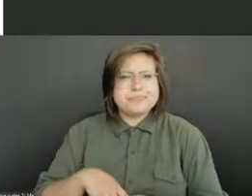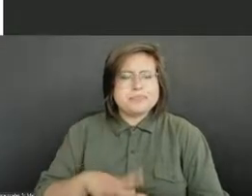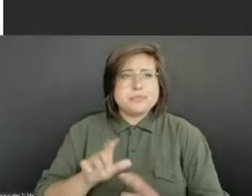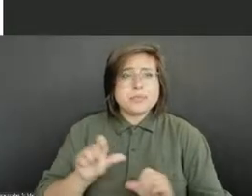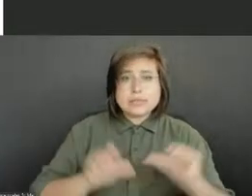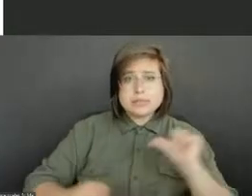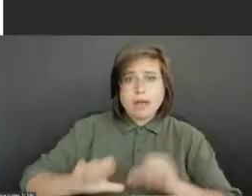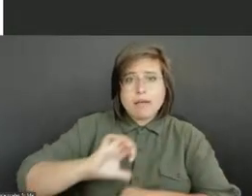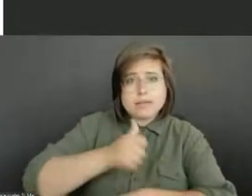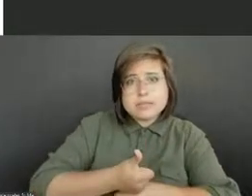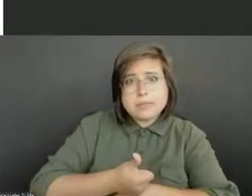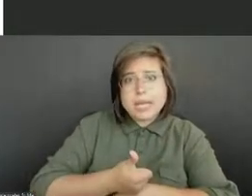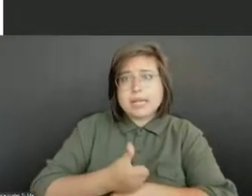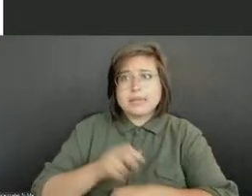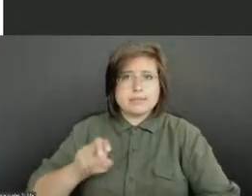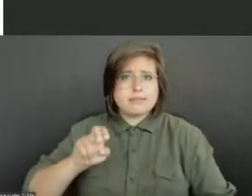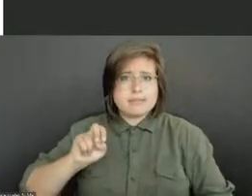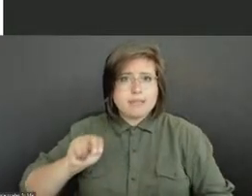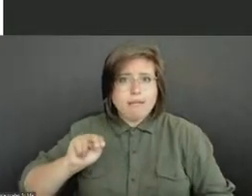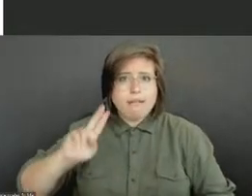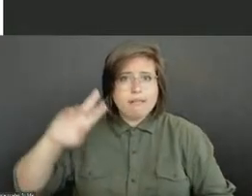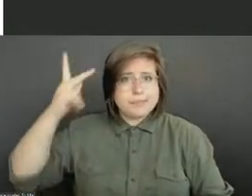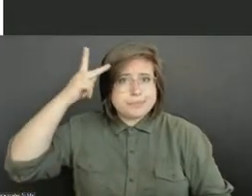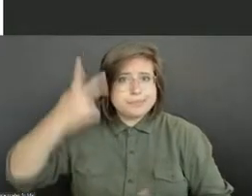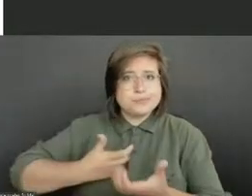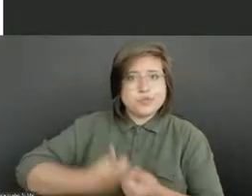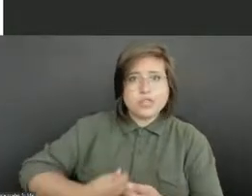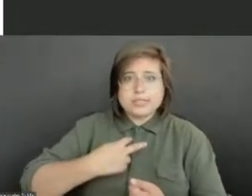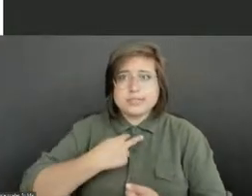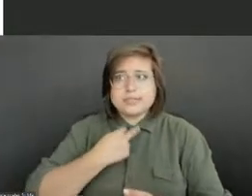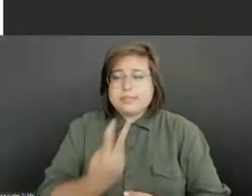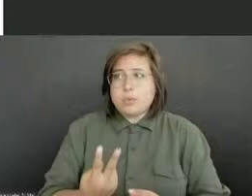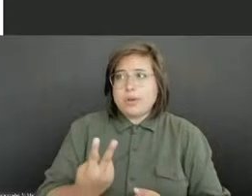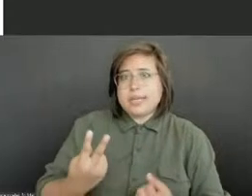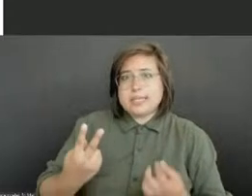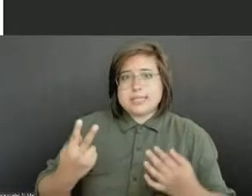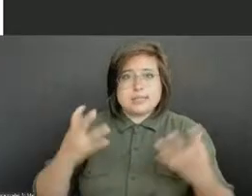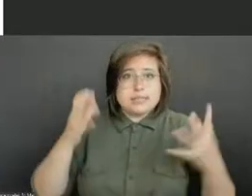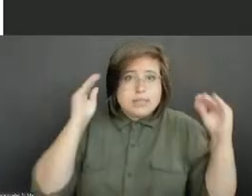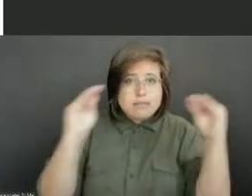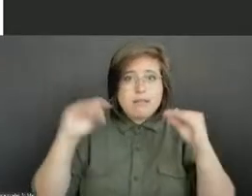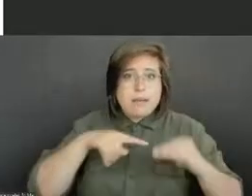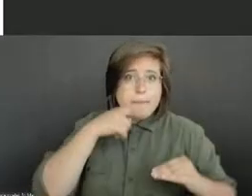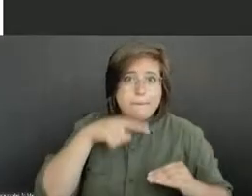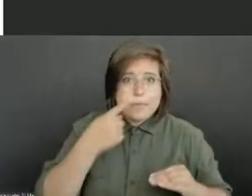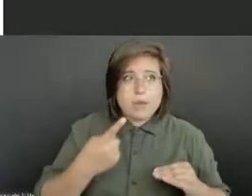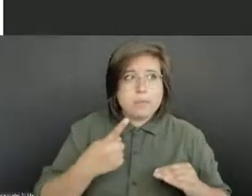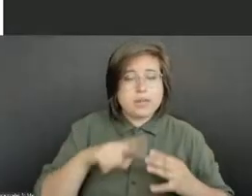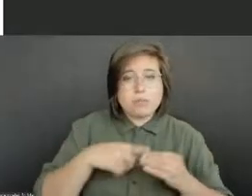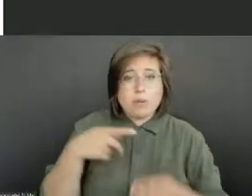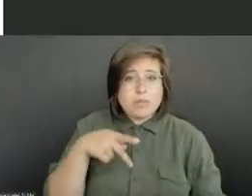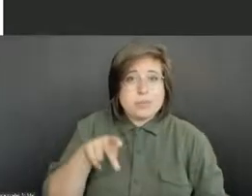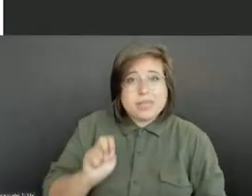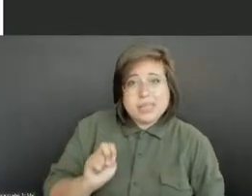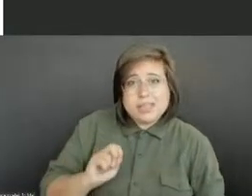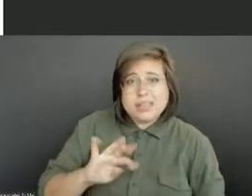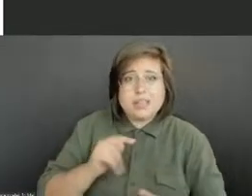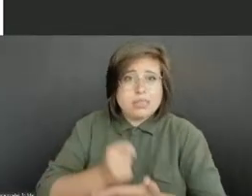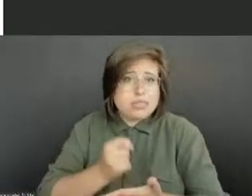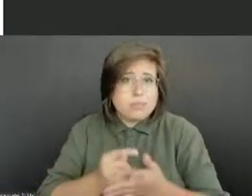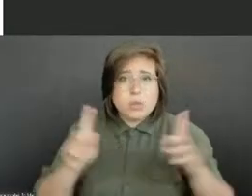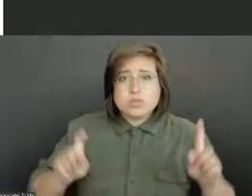science-based, non-political, trusted voice to educate the public about PPE, therapeutics, and